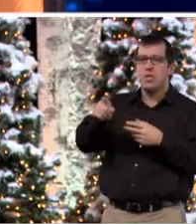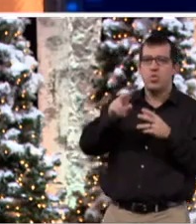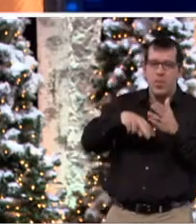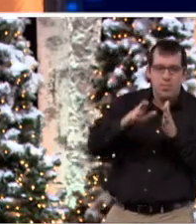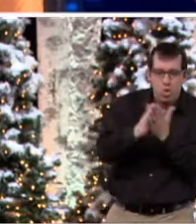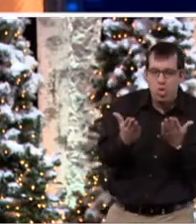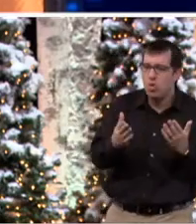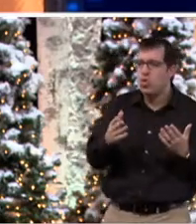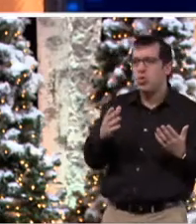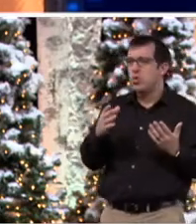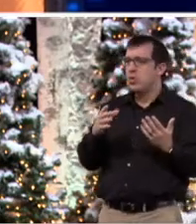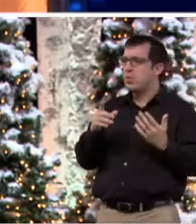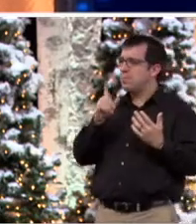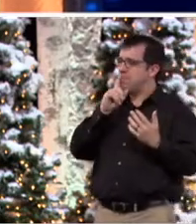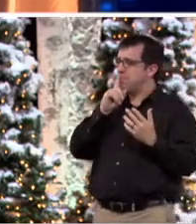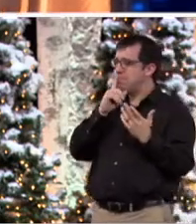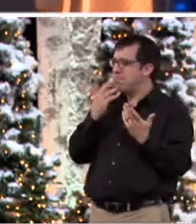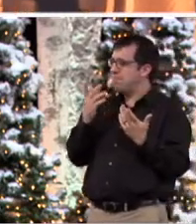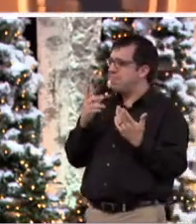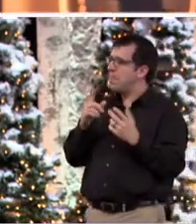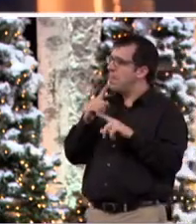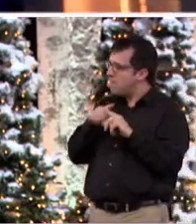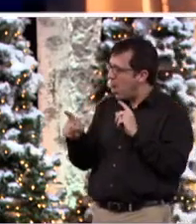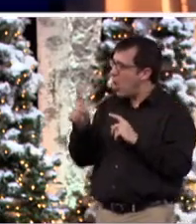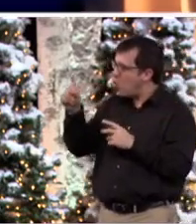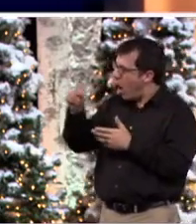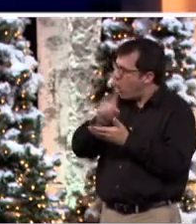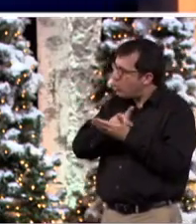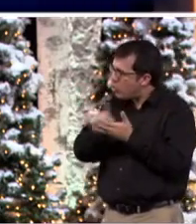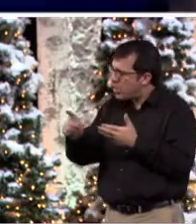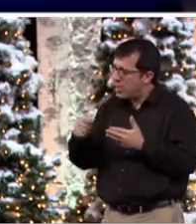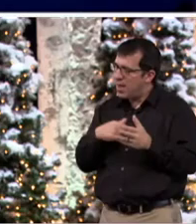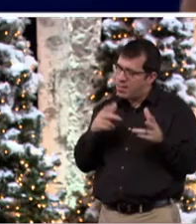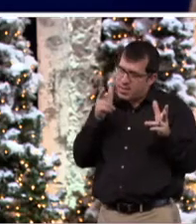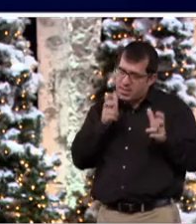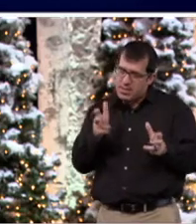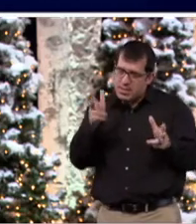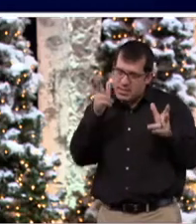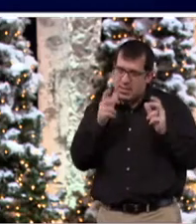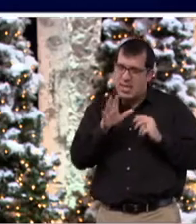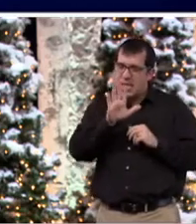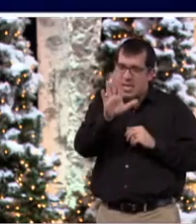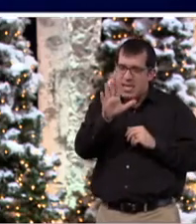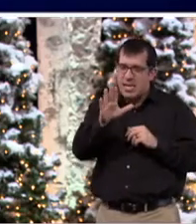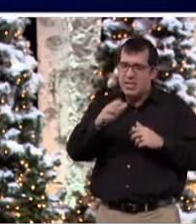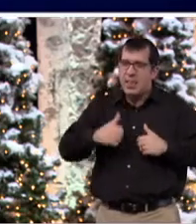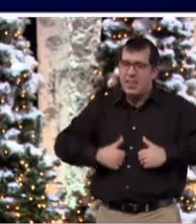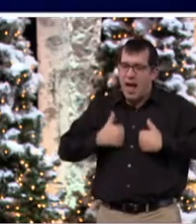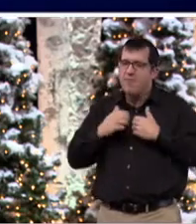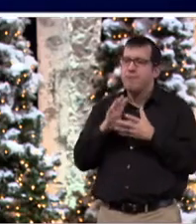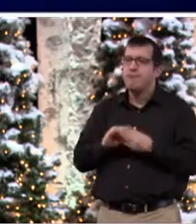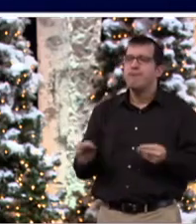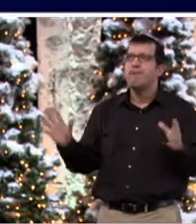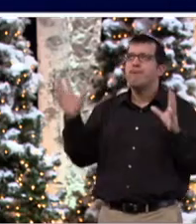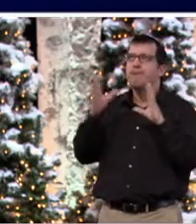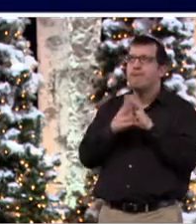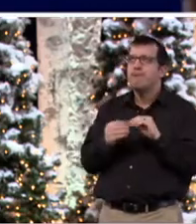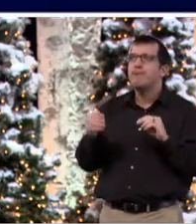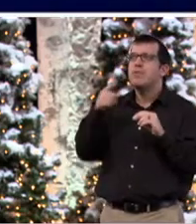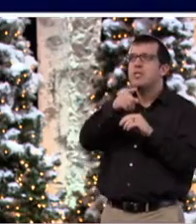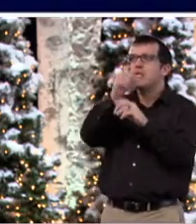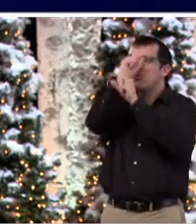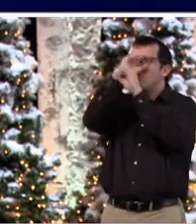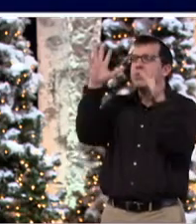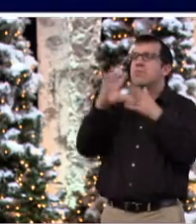read, not in his dreams. But for a week, I listened to my dad re-dream building churches